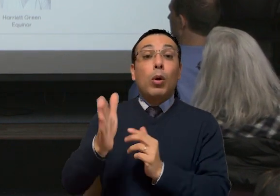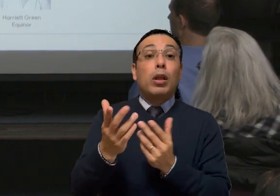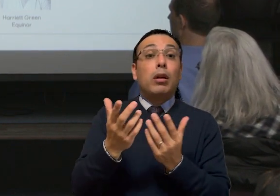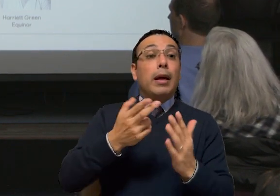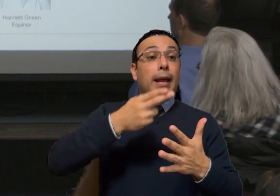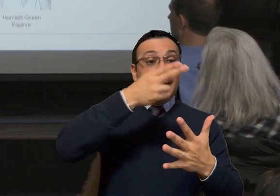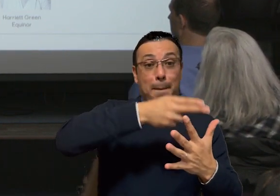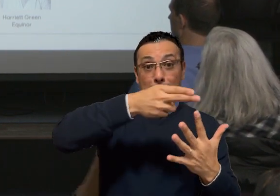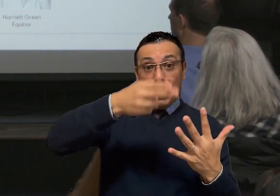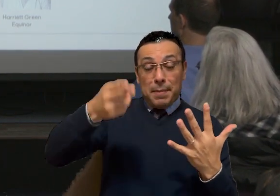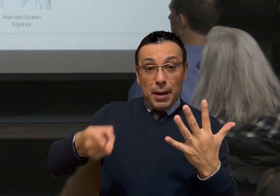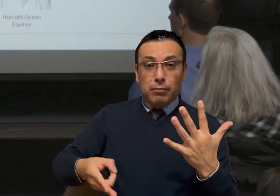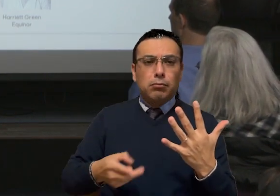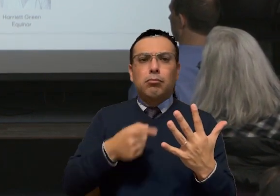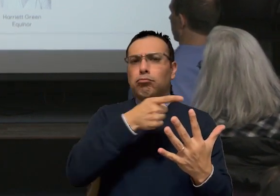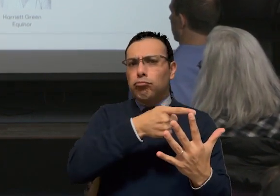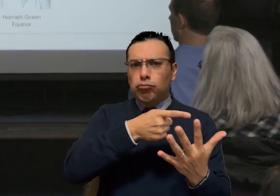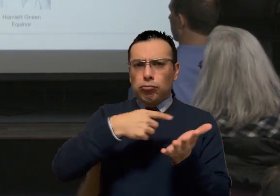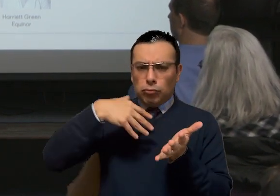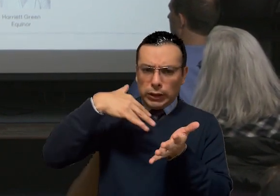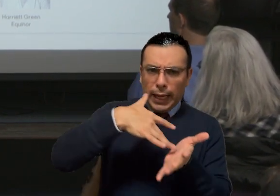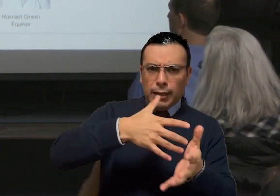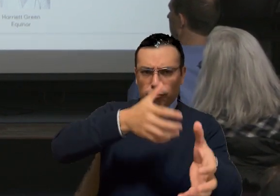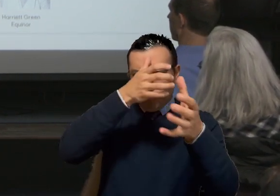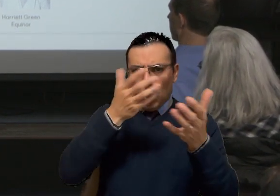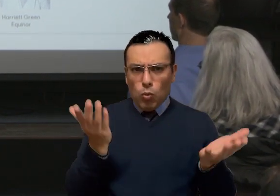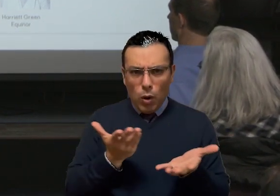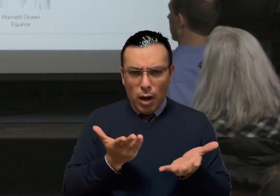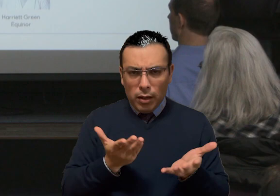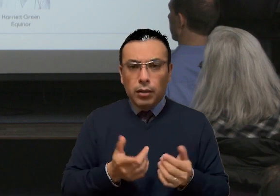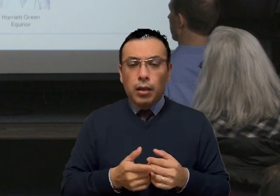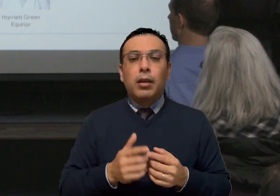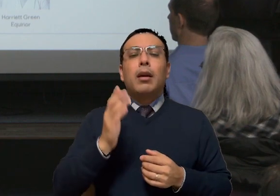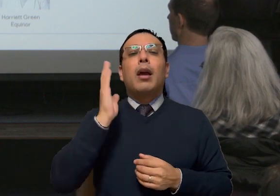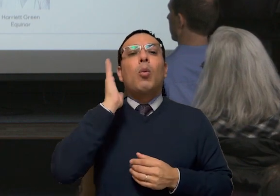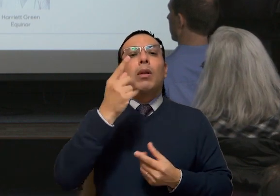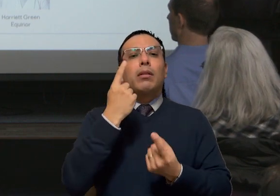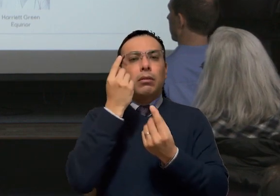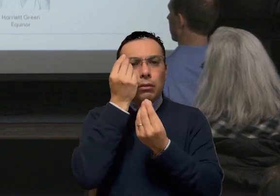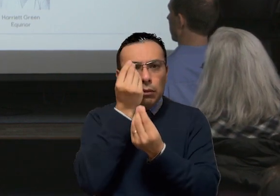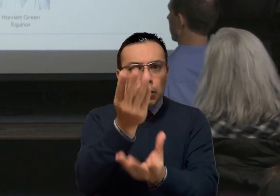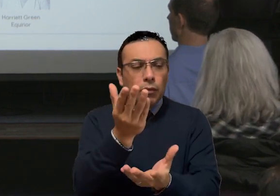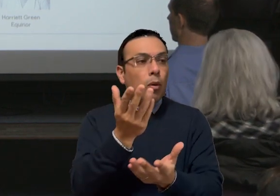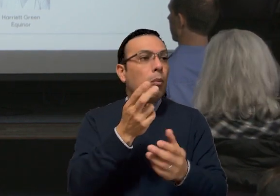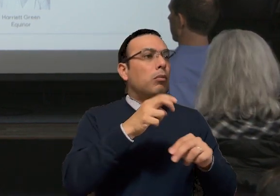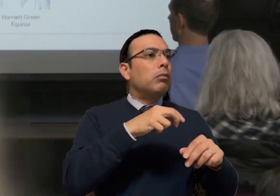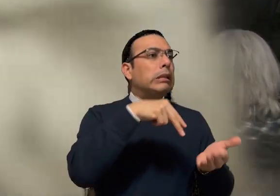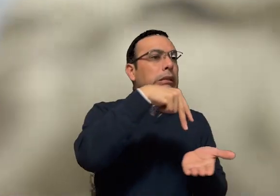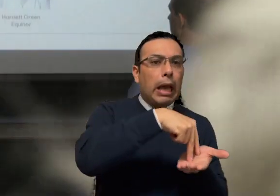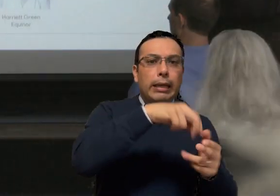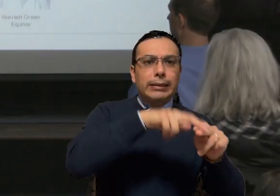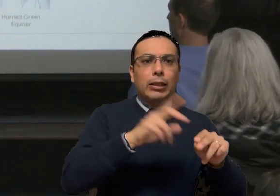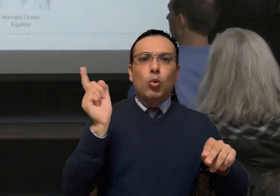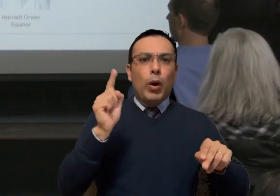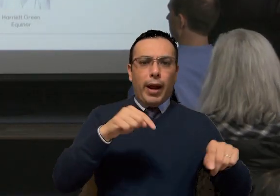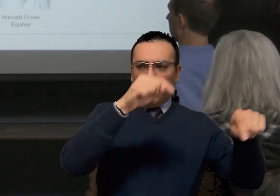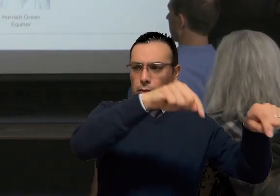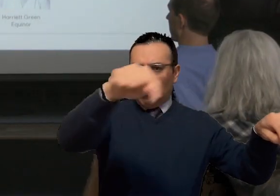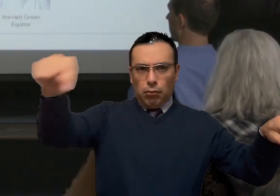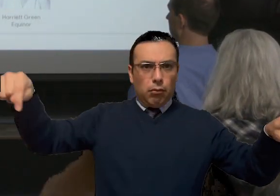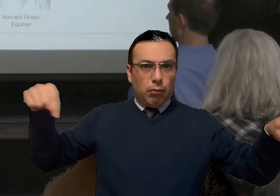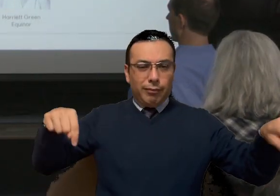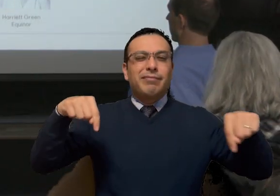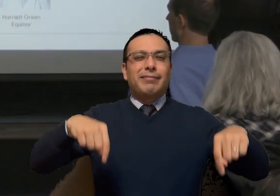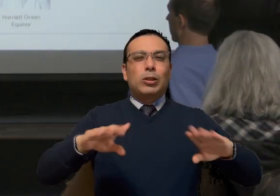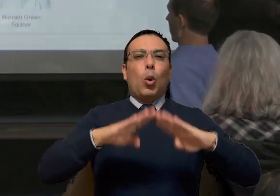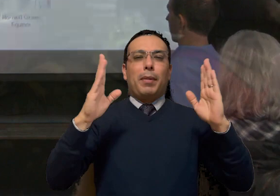and they will note where they're going to be when we break for that open house. Also to note, Harrison and I will be available when we